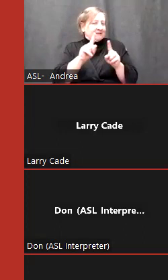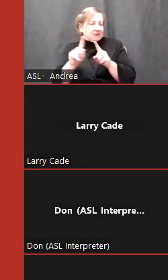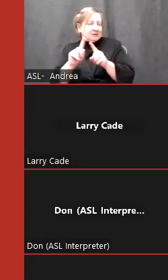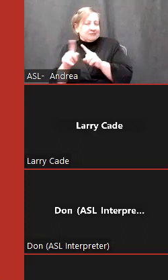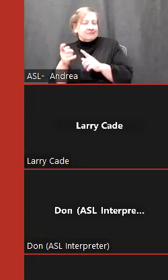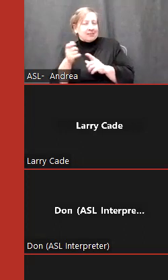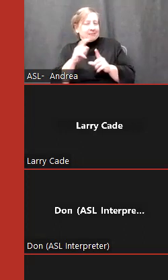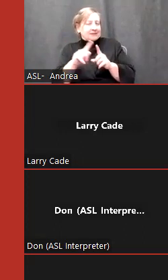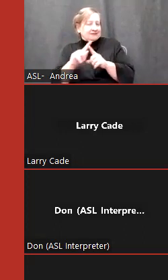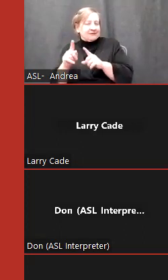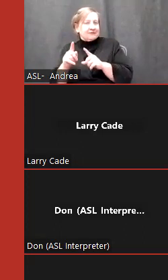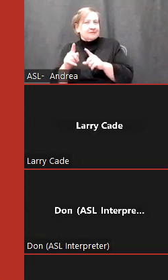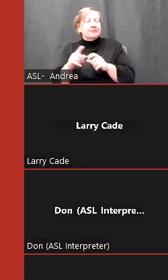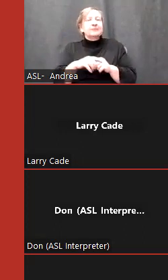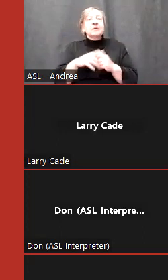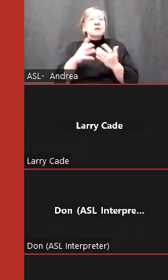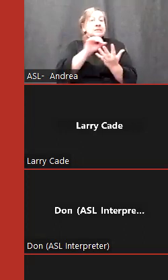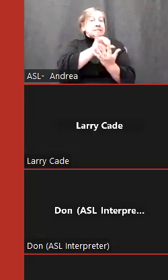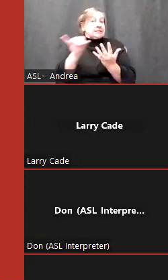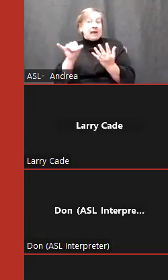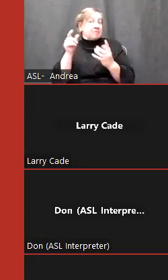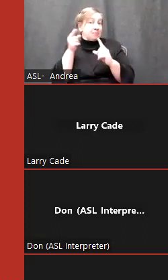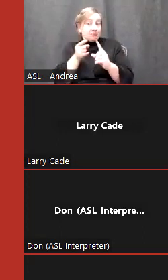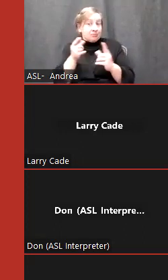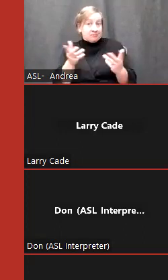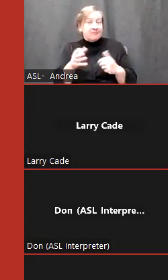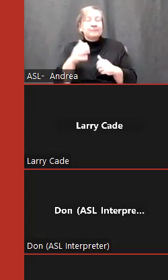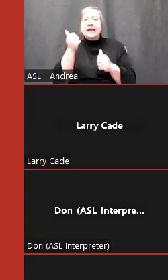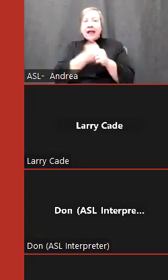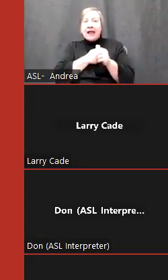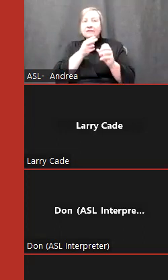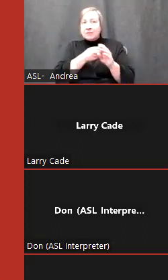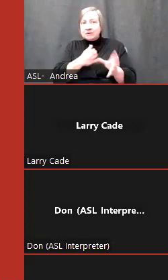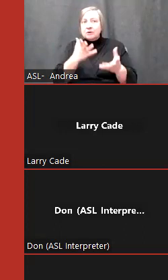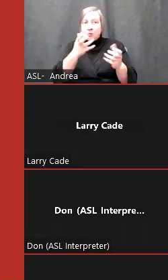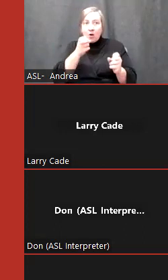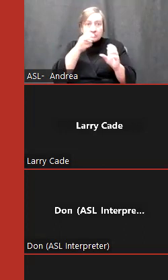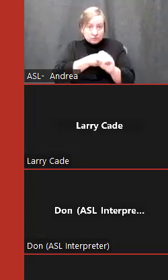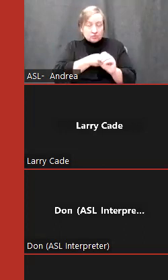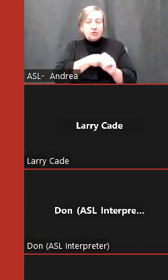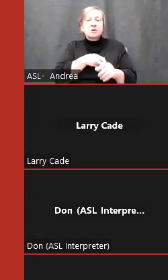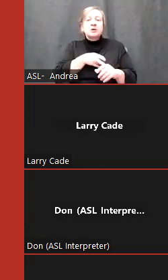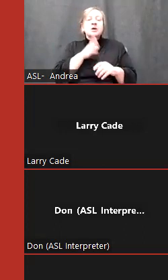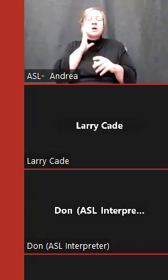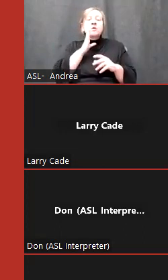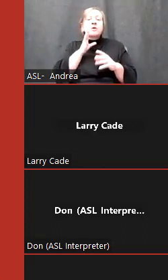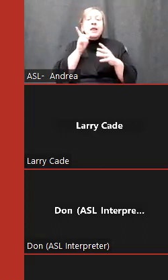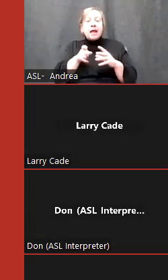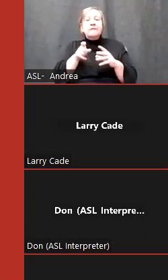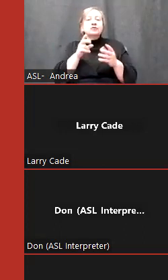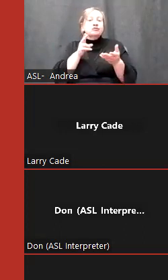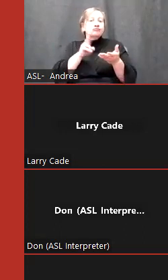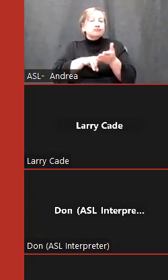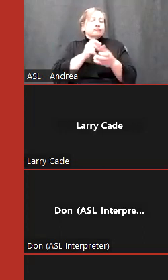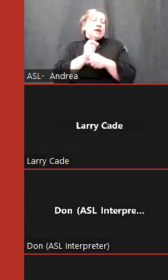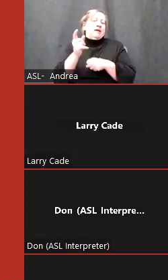from each other. But what's the same is that every participant who wants to participate in these benefits, they will have to enroll every